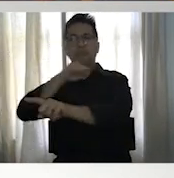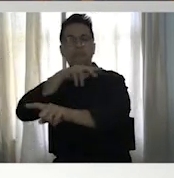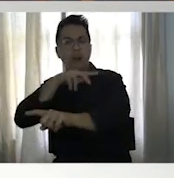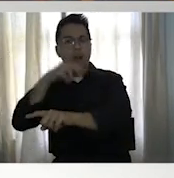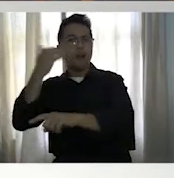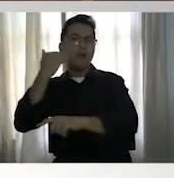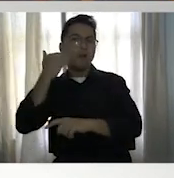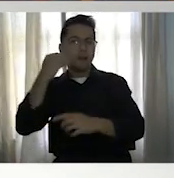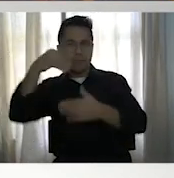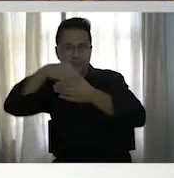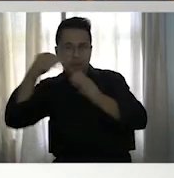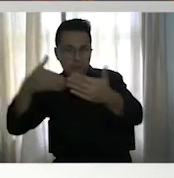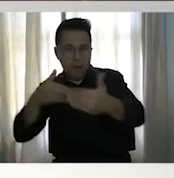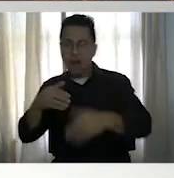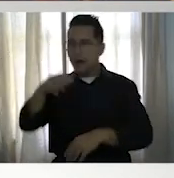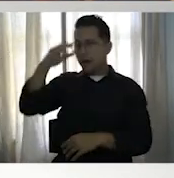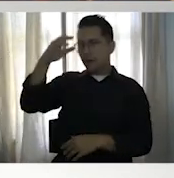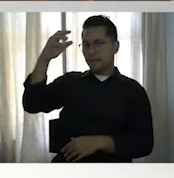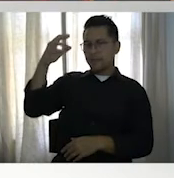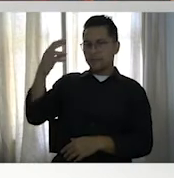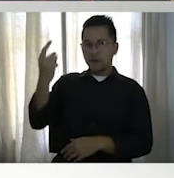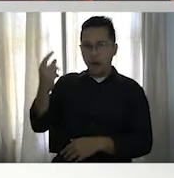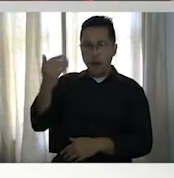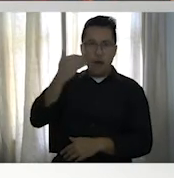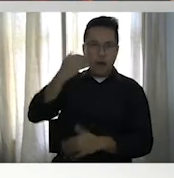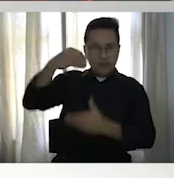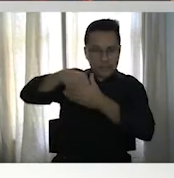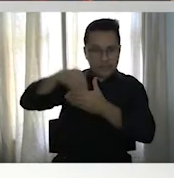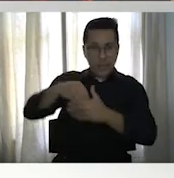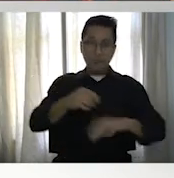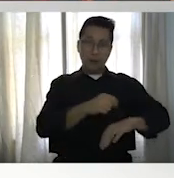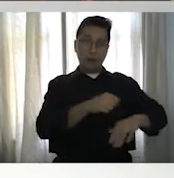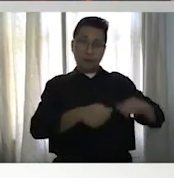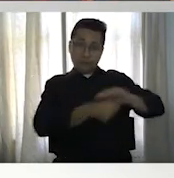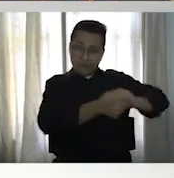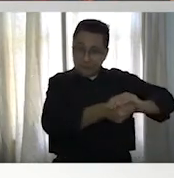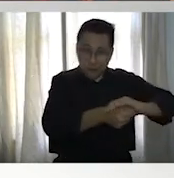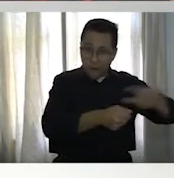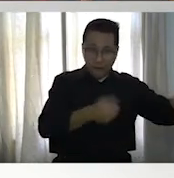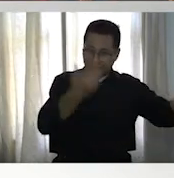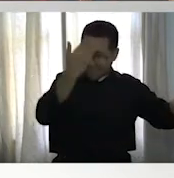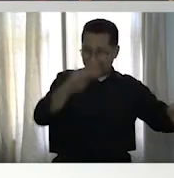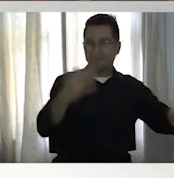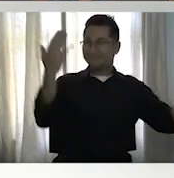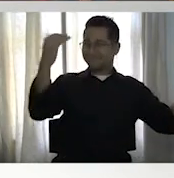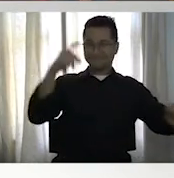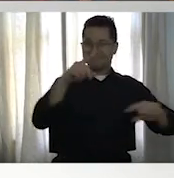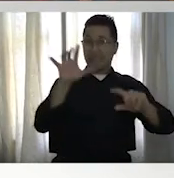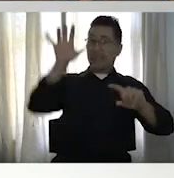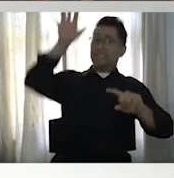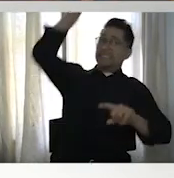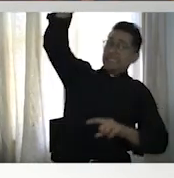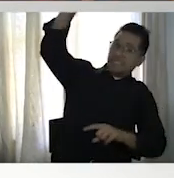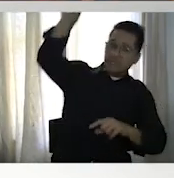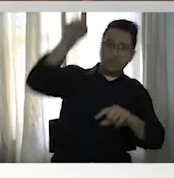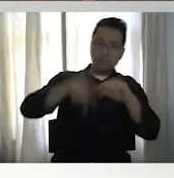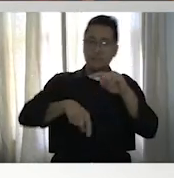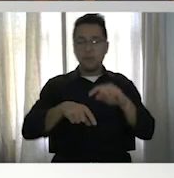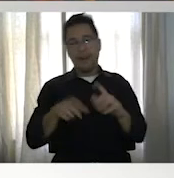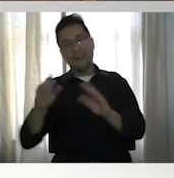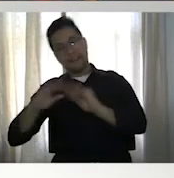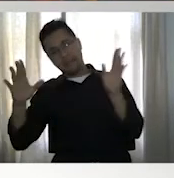in the box, the dog knows what's in the box. The turtle does not, because he can't reach. And obviously the boy